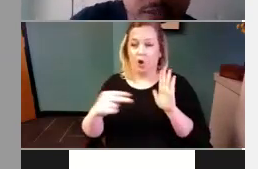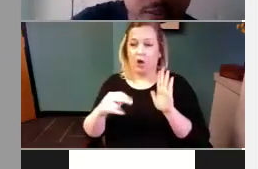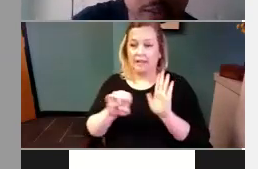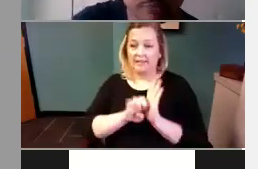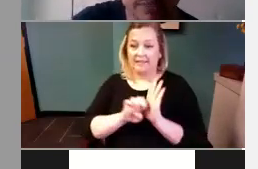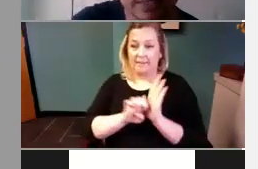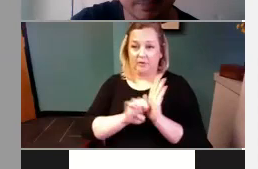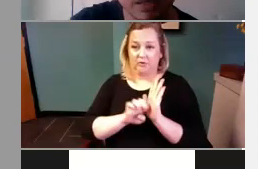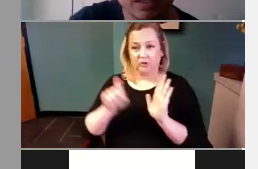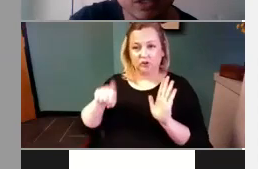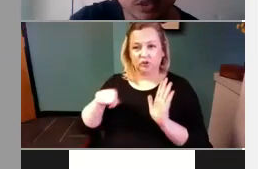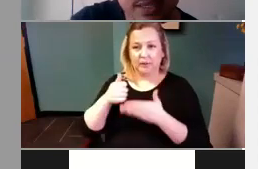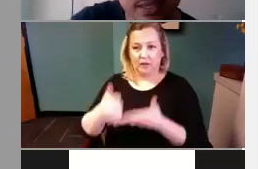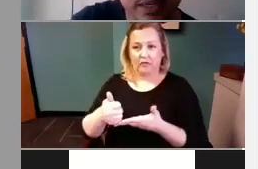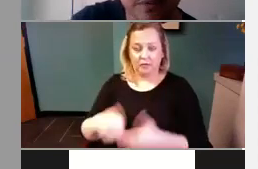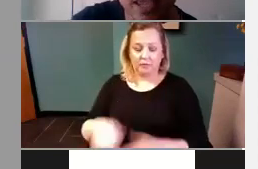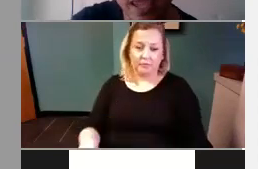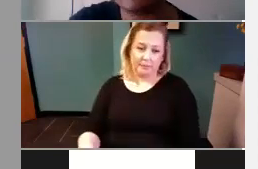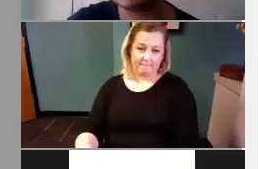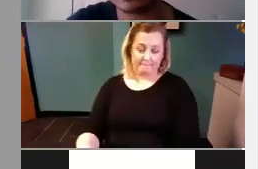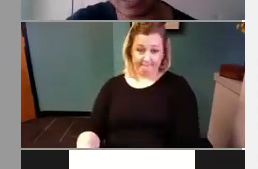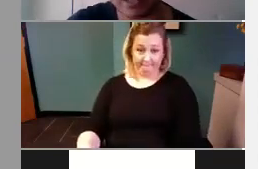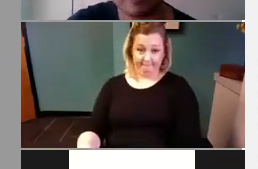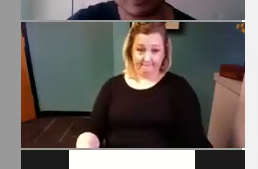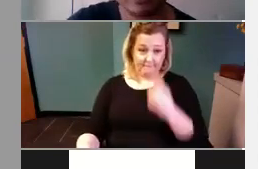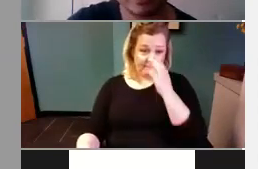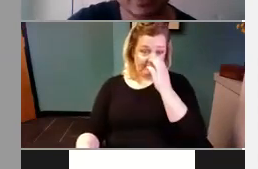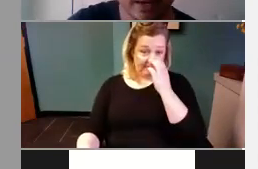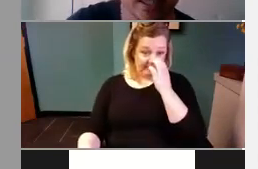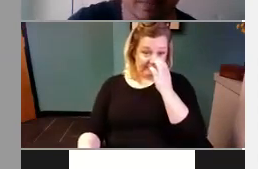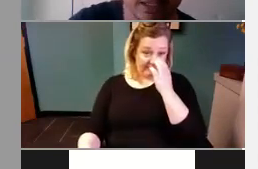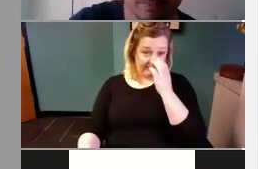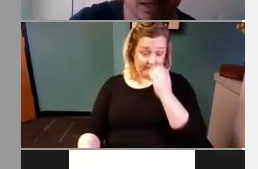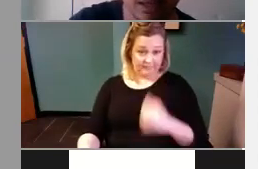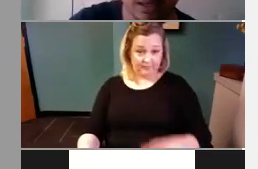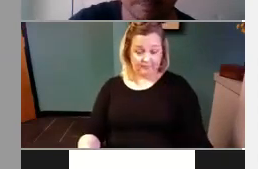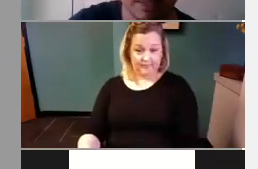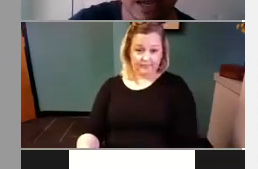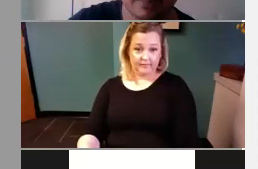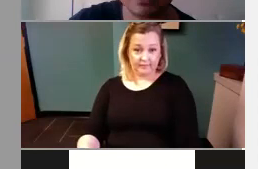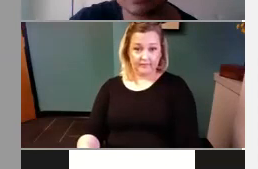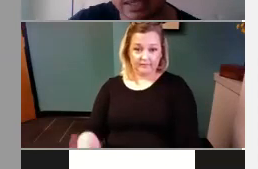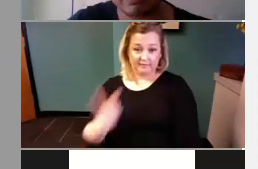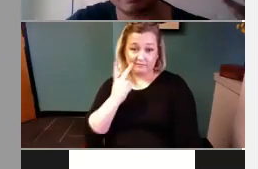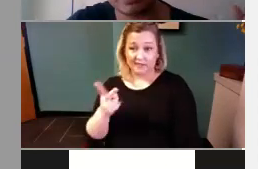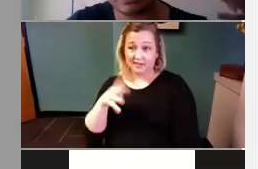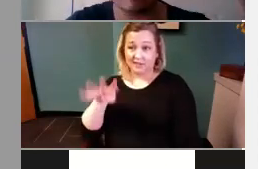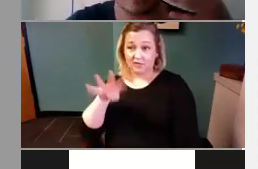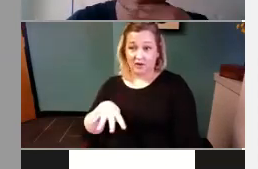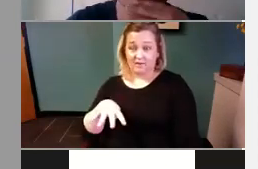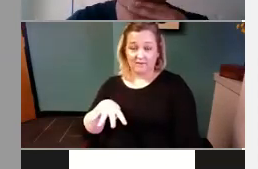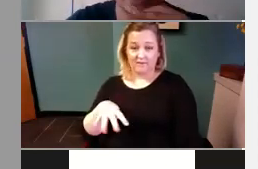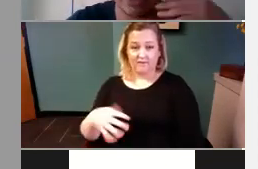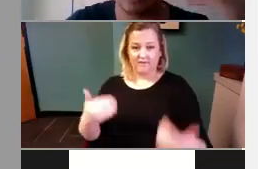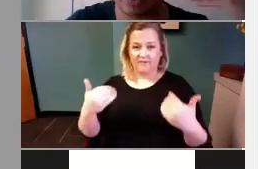go through this example. So let's say that we have this graph that connects multiple garments, is basically